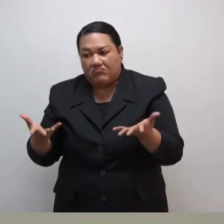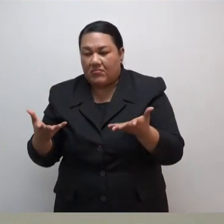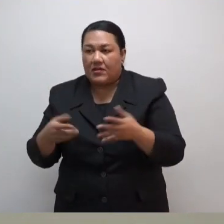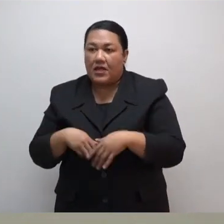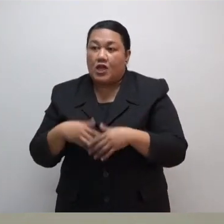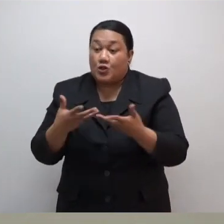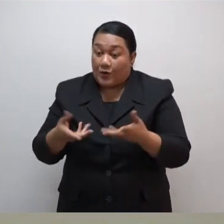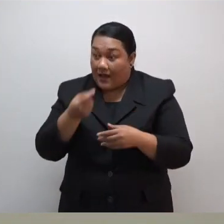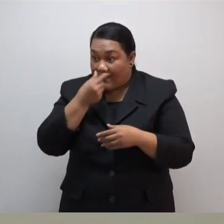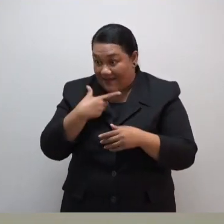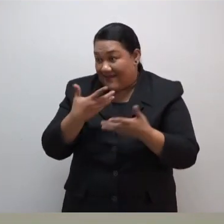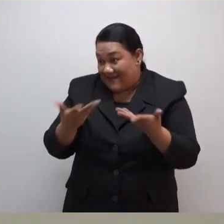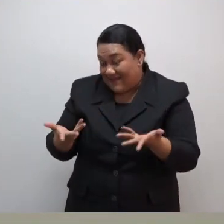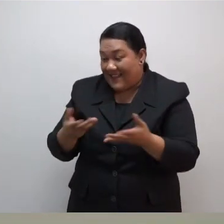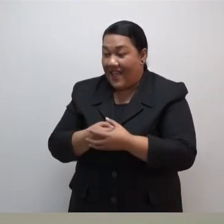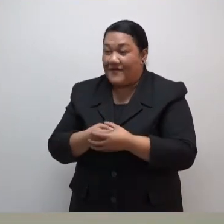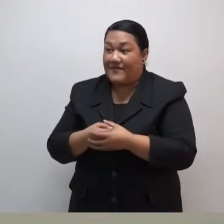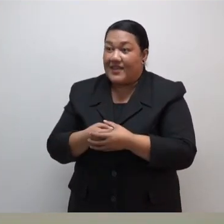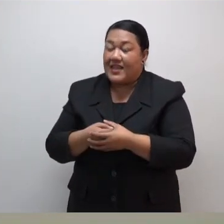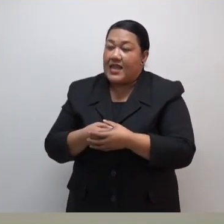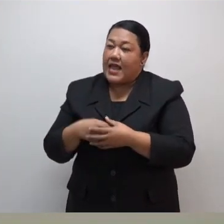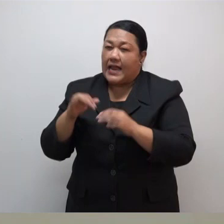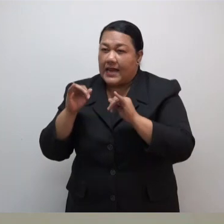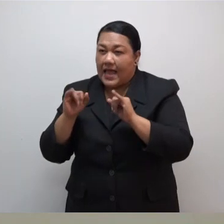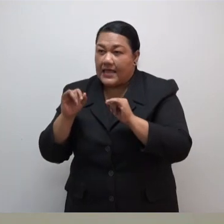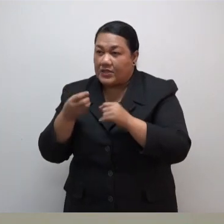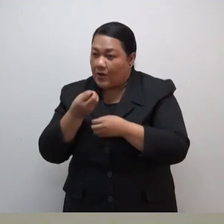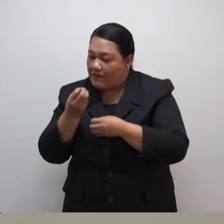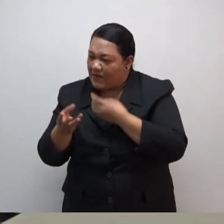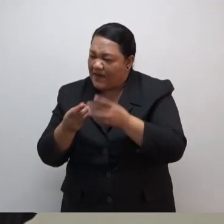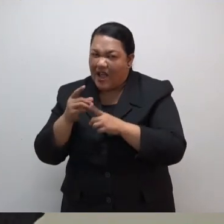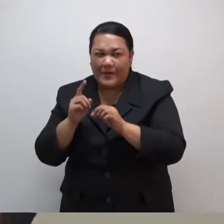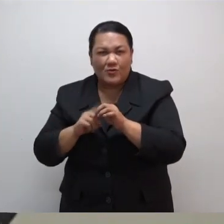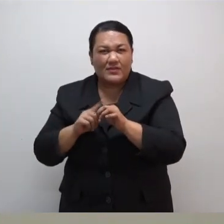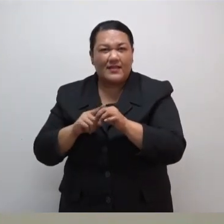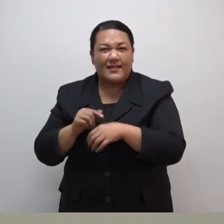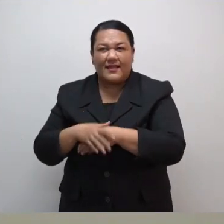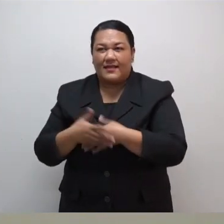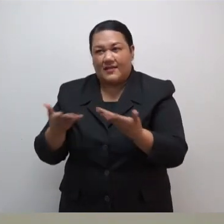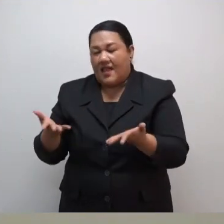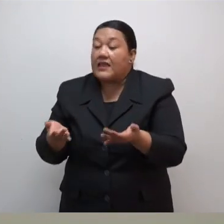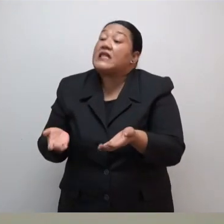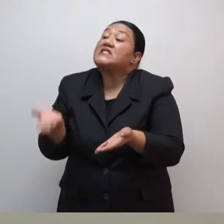you ask them that question? But that's for the individual. It's got nothing to do with us. Thank you, sir. Thanks.